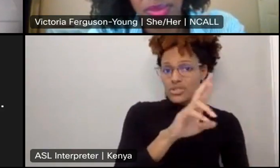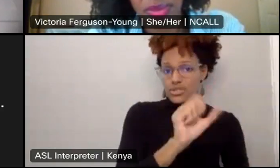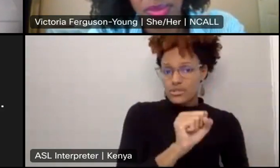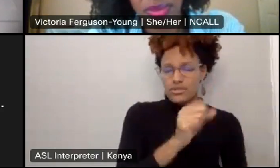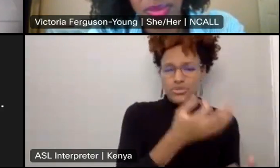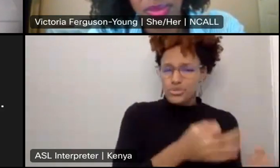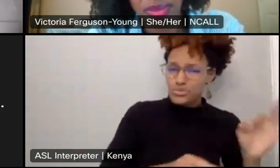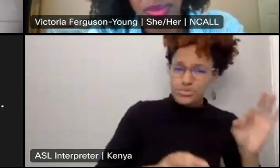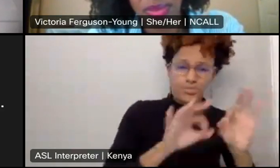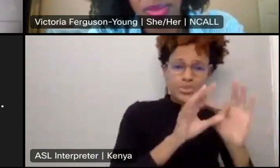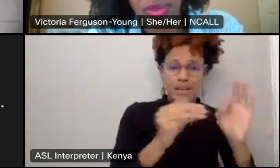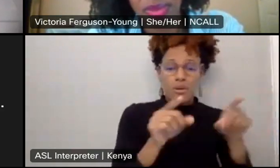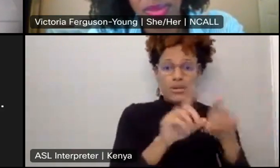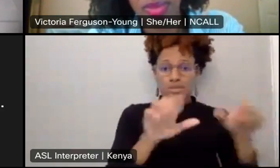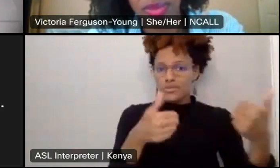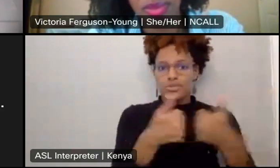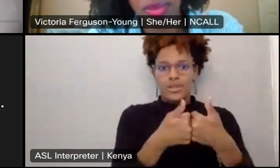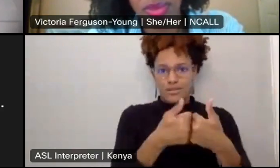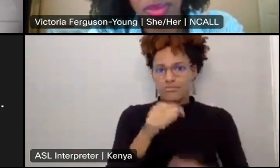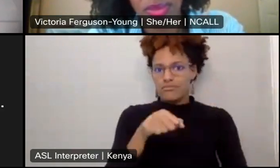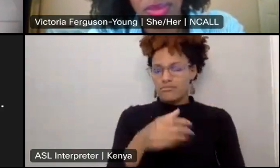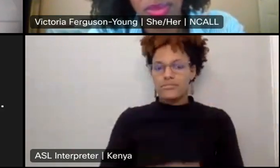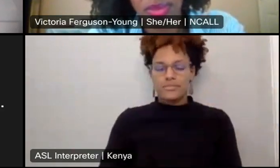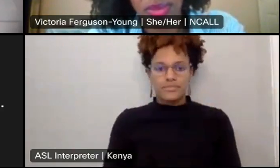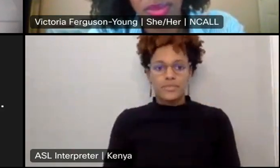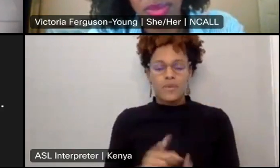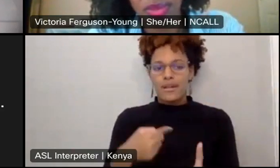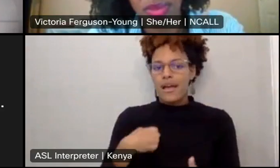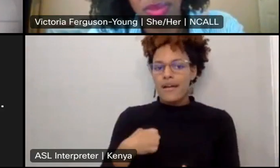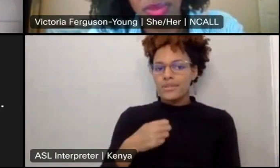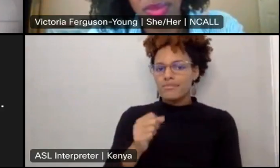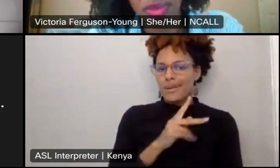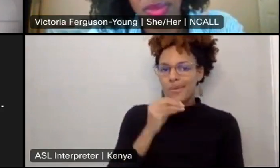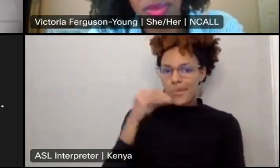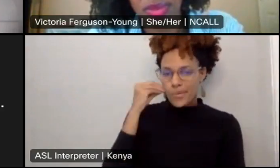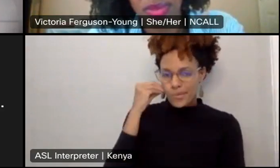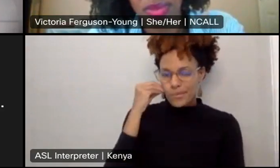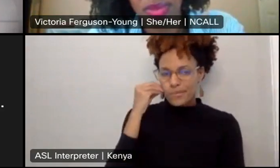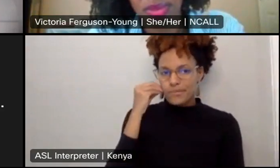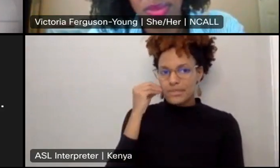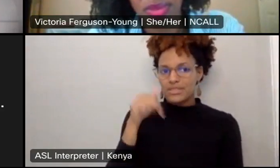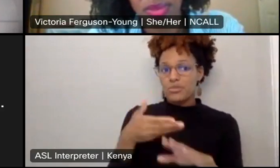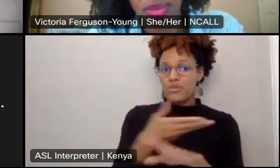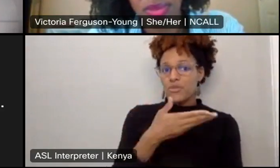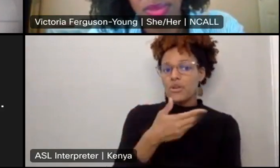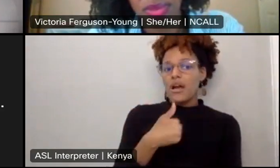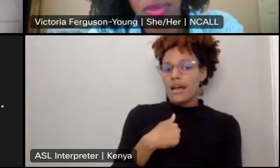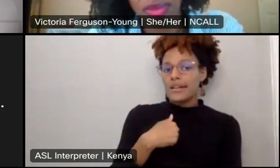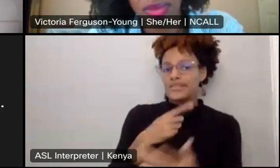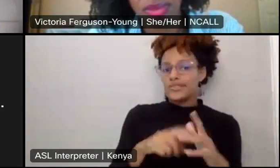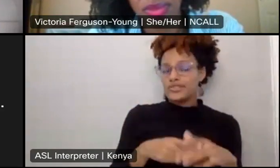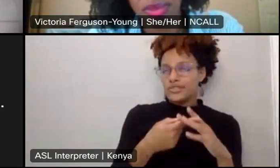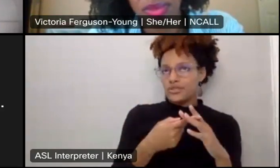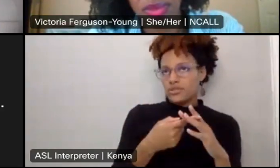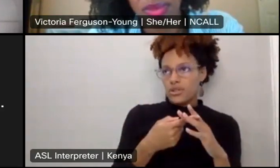really challenging in its own ways. So when I was back home, this was before actually I started.